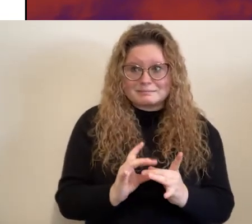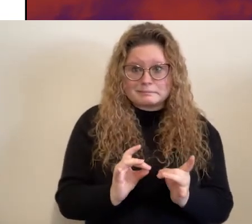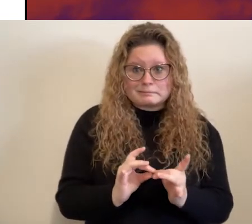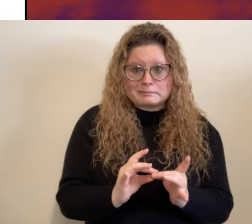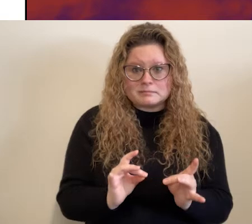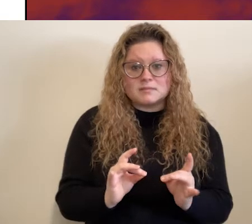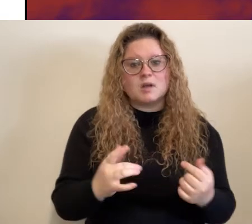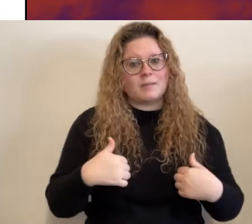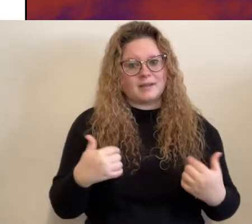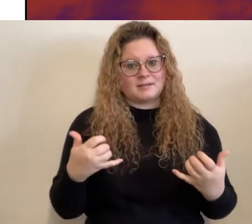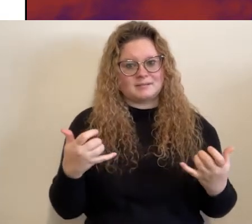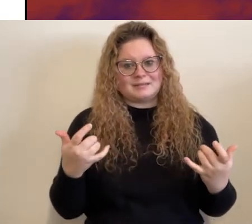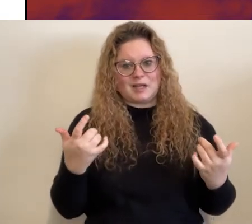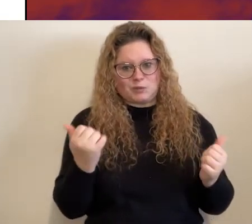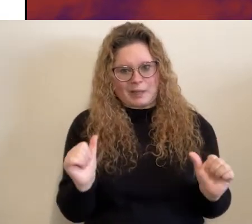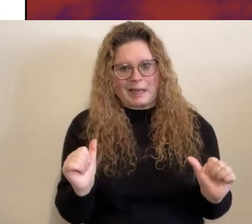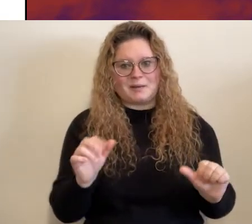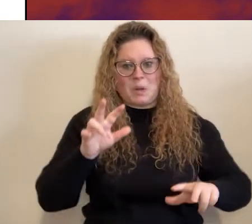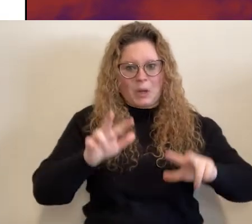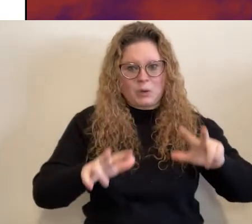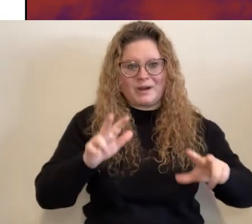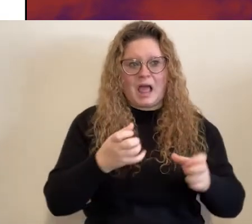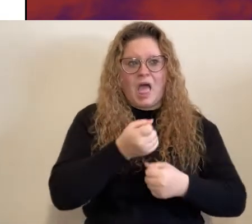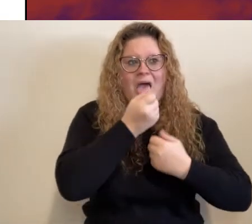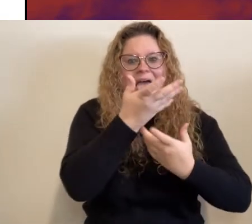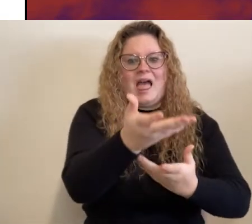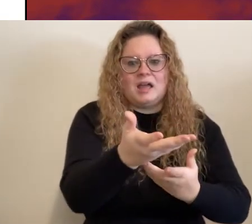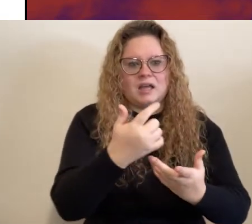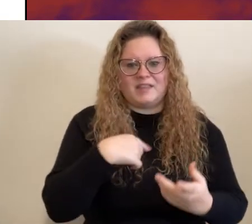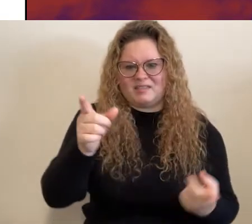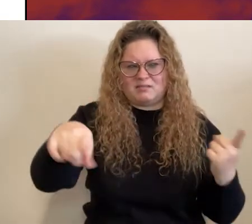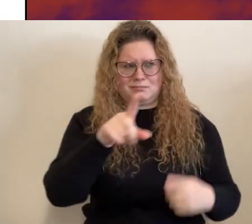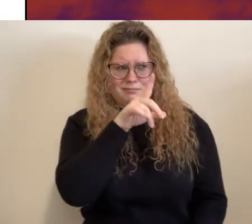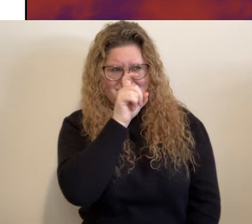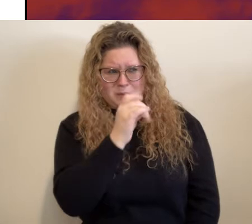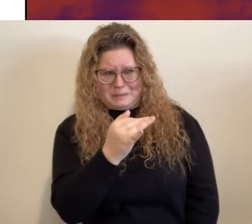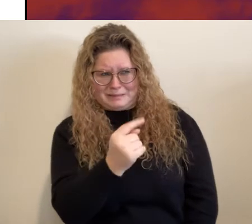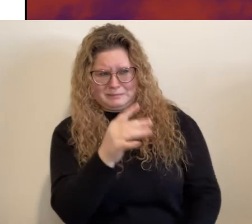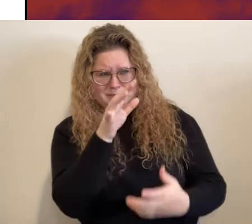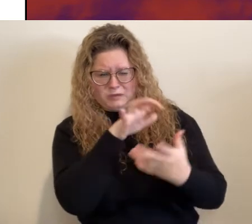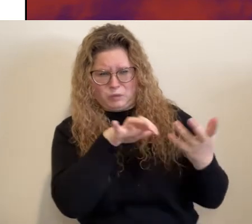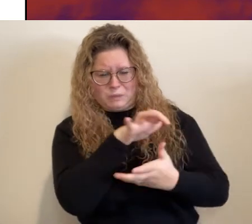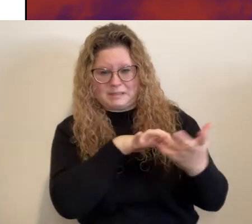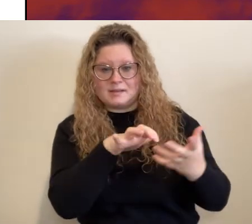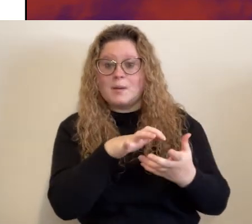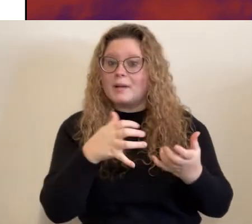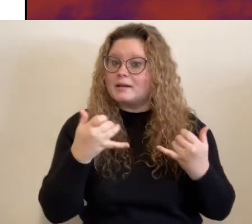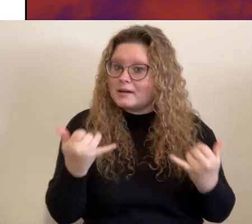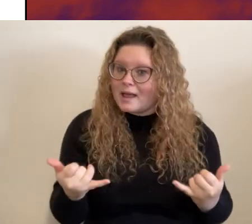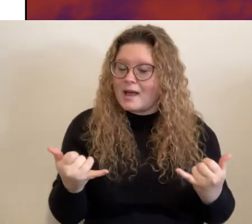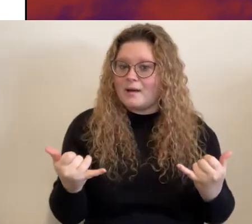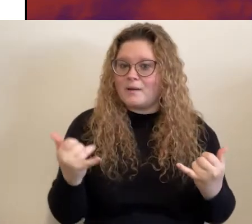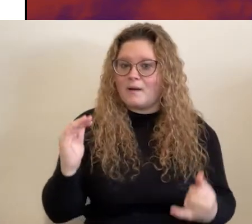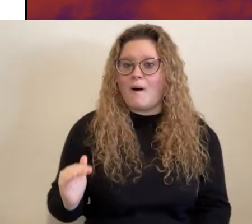through those fumbly, this makes no sense spaces, and then coming into a space where I can hear my